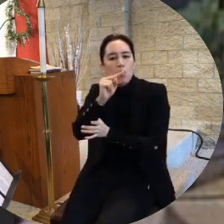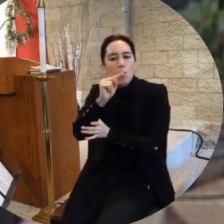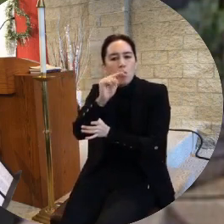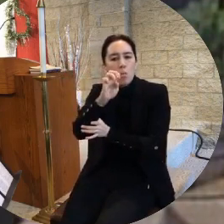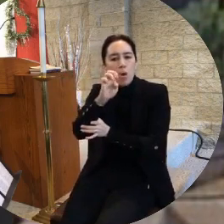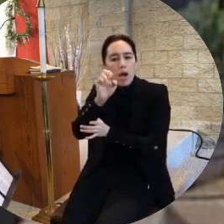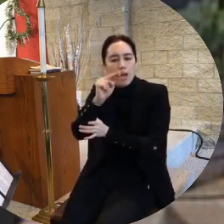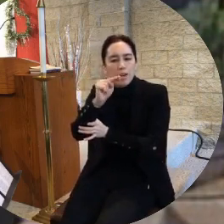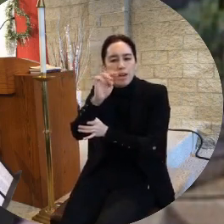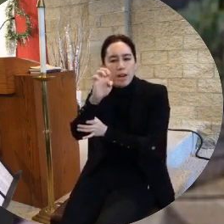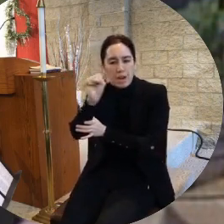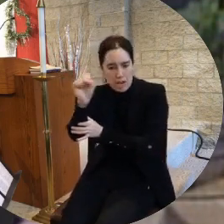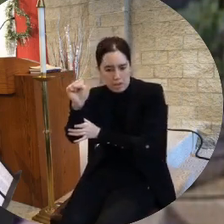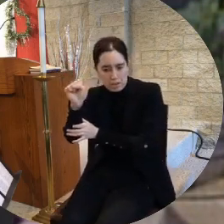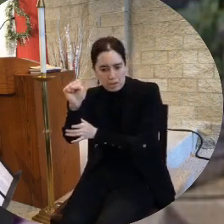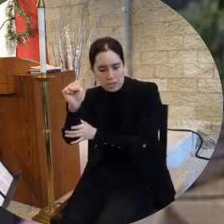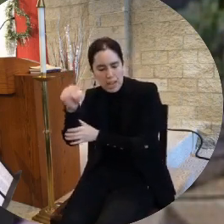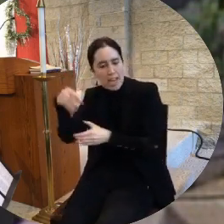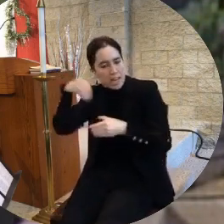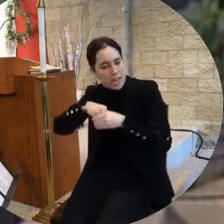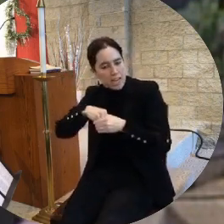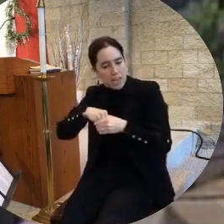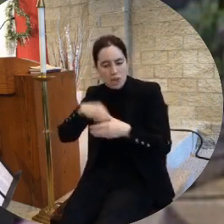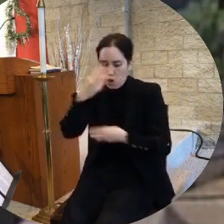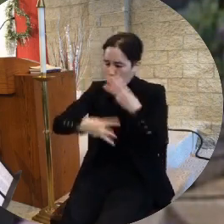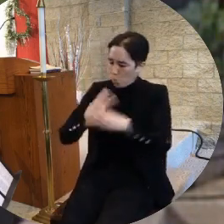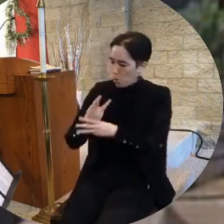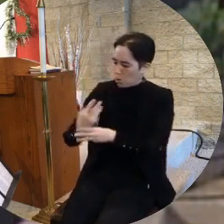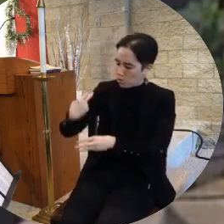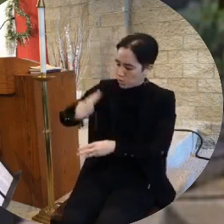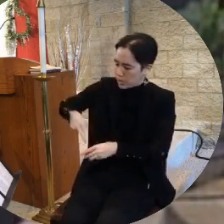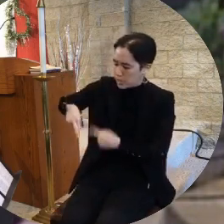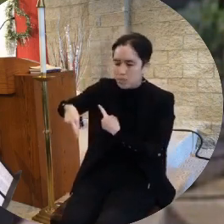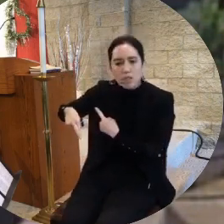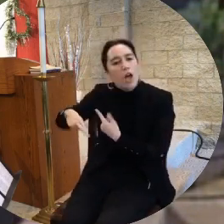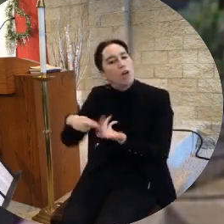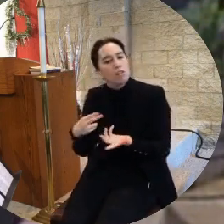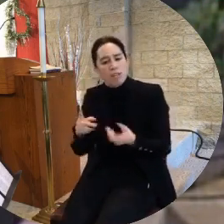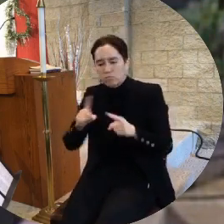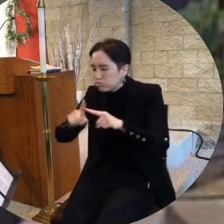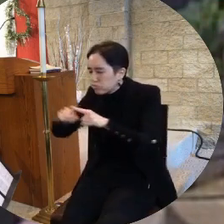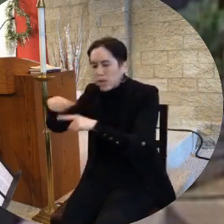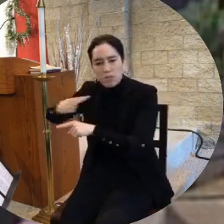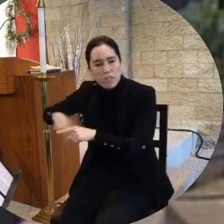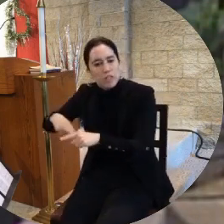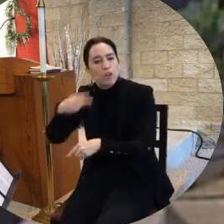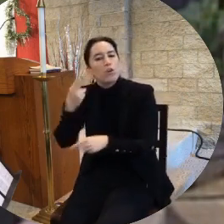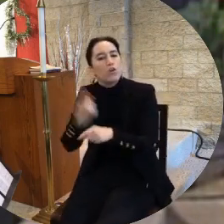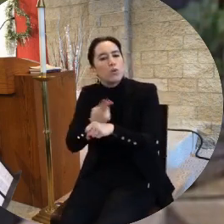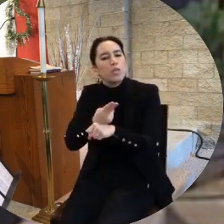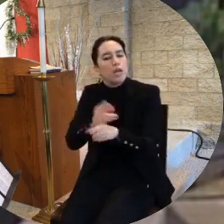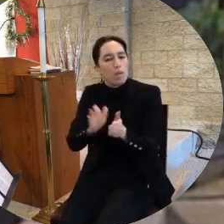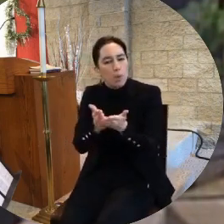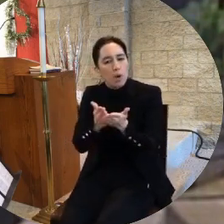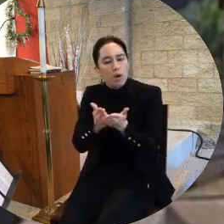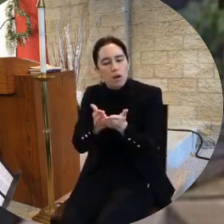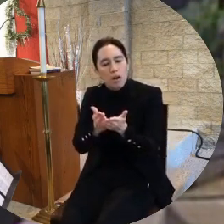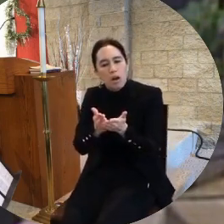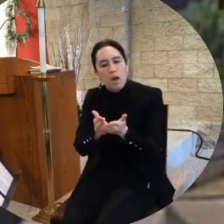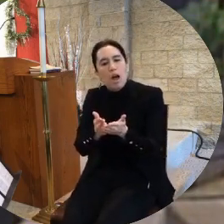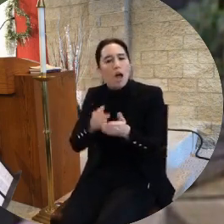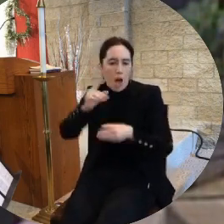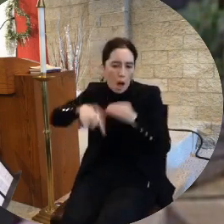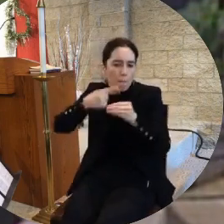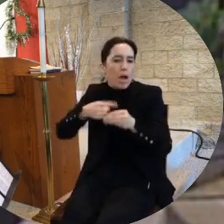the major world religions, but we'll be using the book by Houston Smith, World Religions, and we'll be looking at that, and then we'll be teaching that class